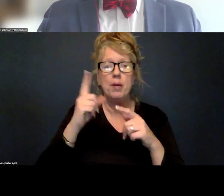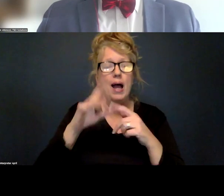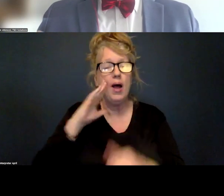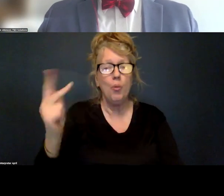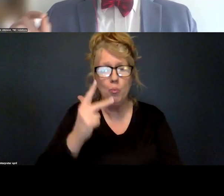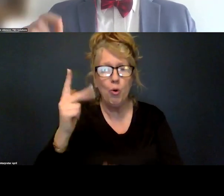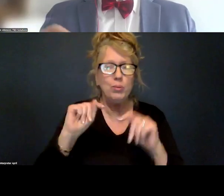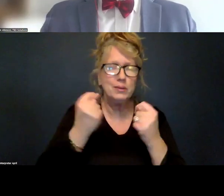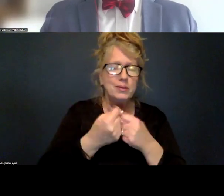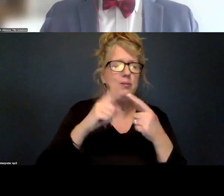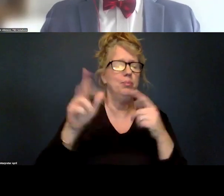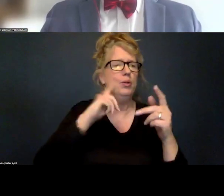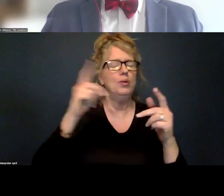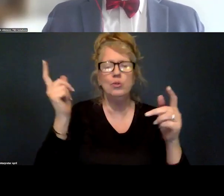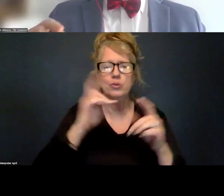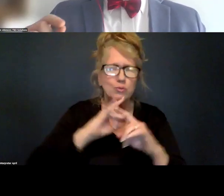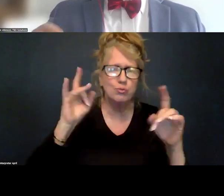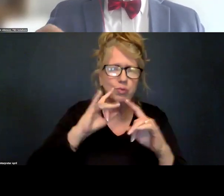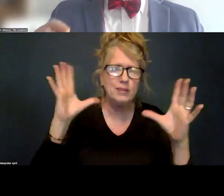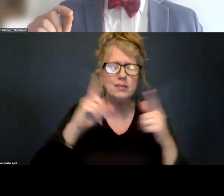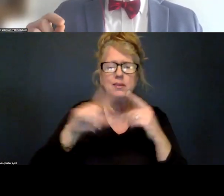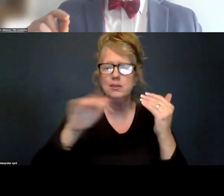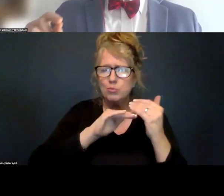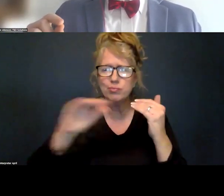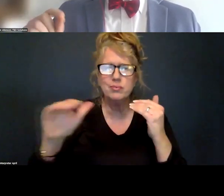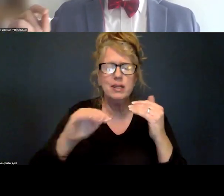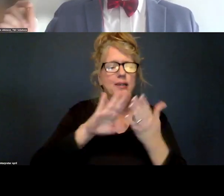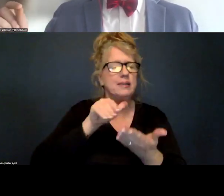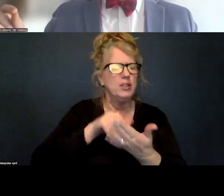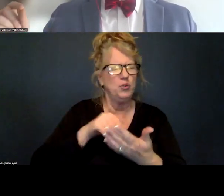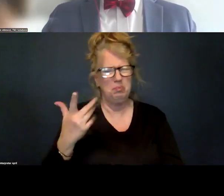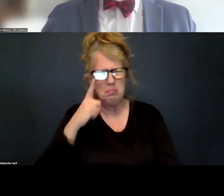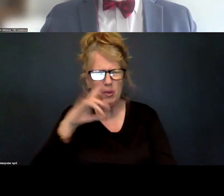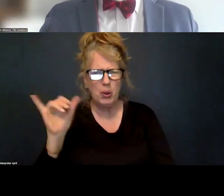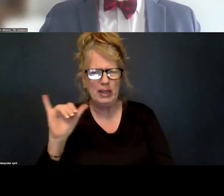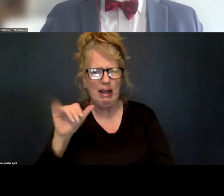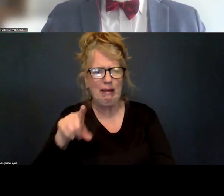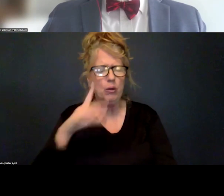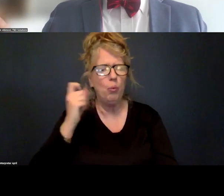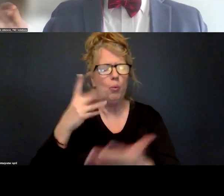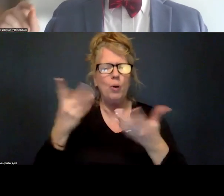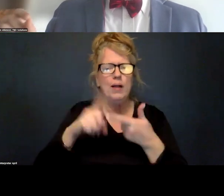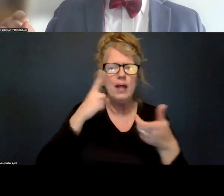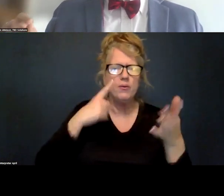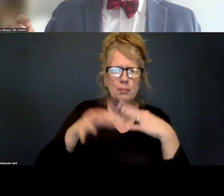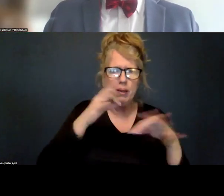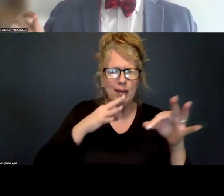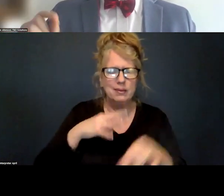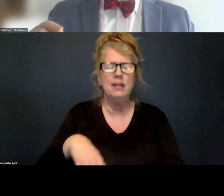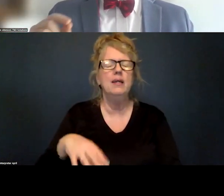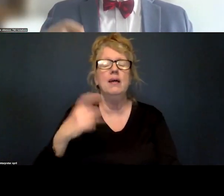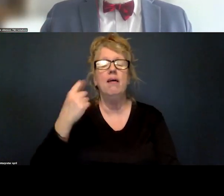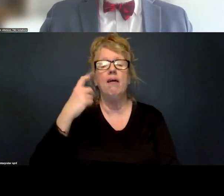crisis stabilization centers, crisis residential programs, they weren't meant to look like what they were replacing. They were designed to